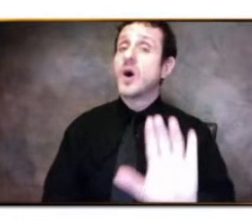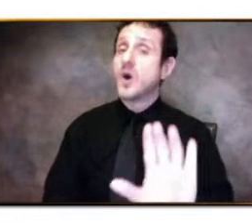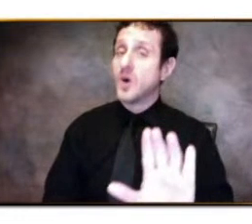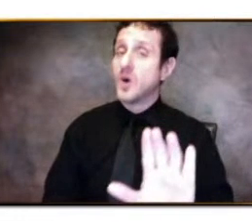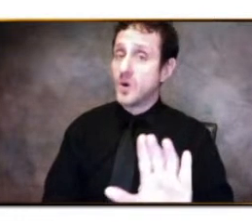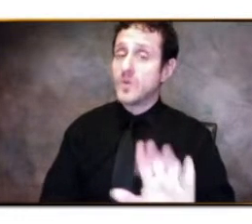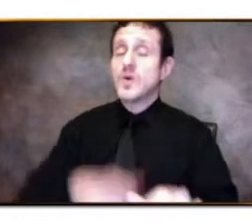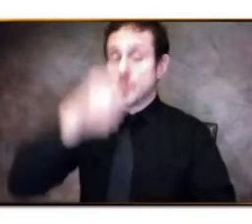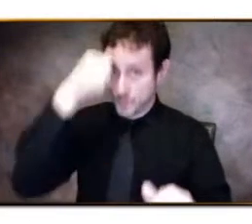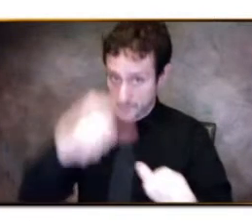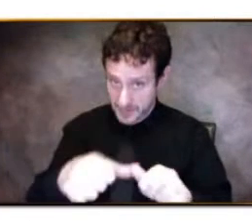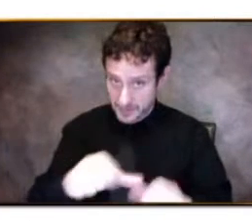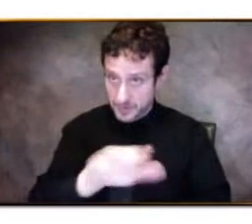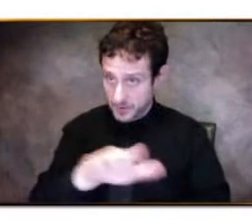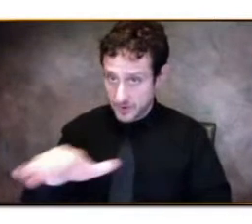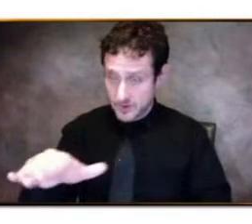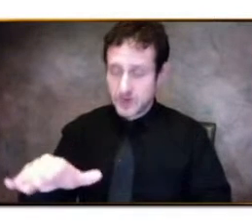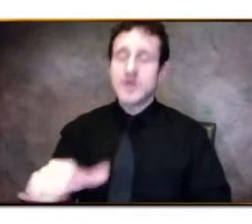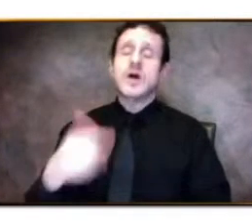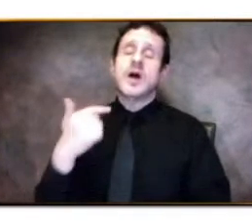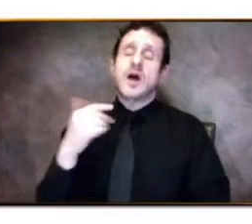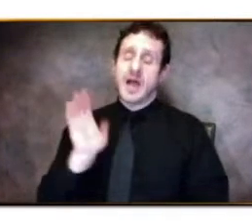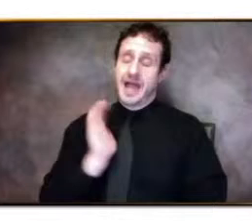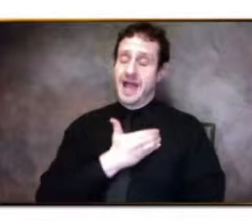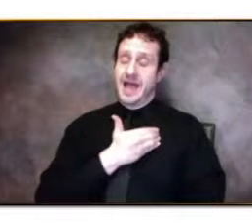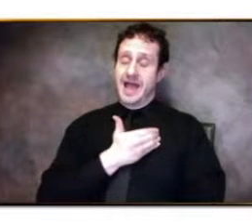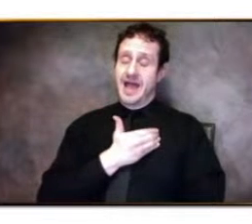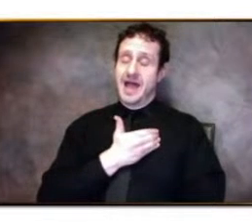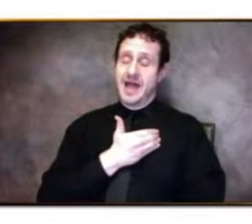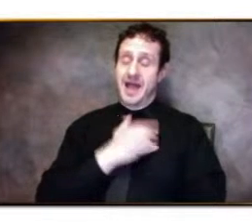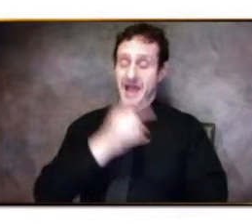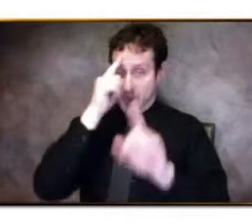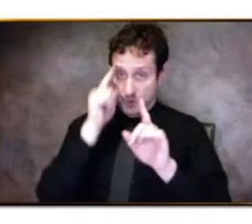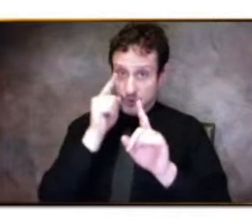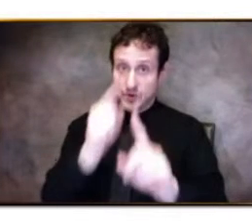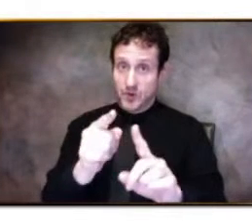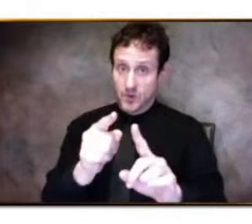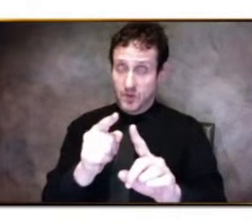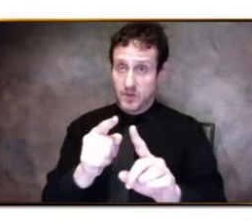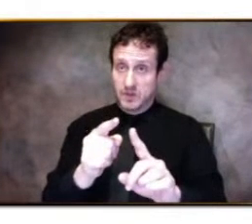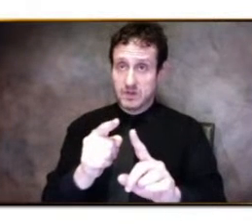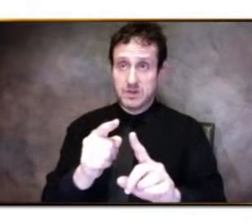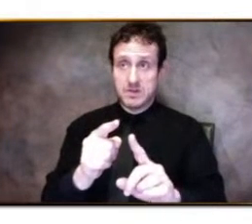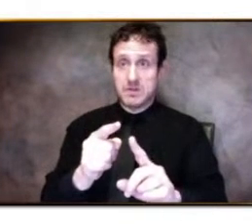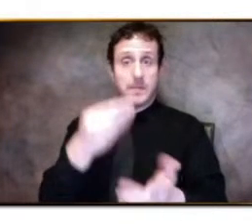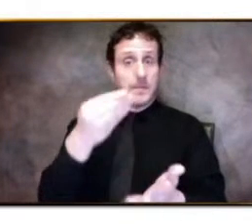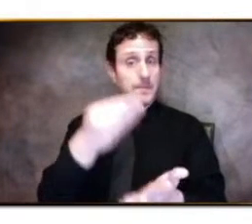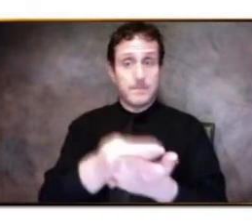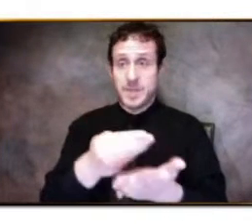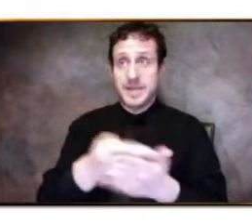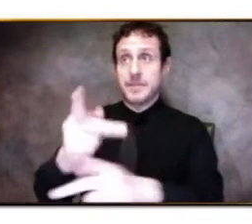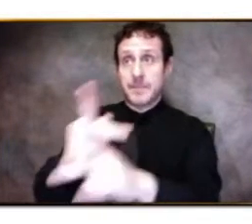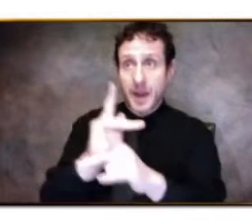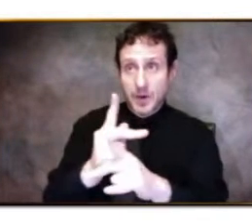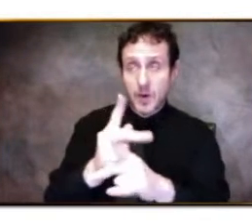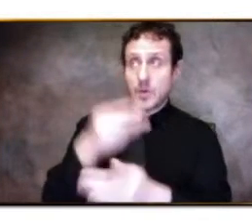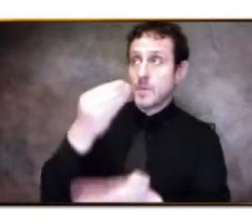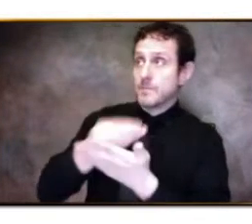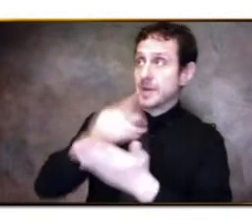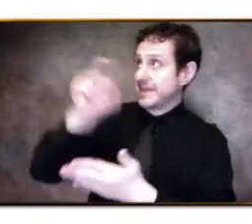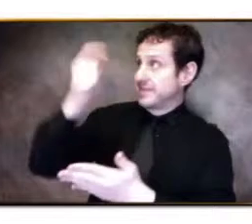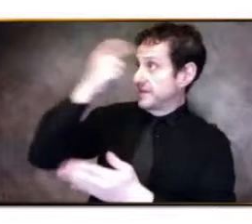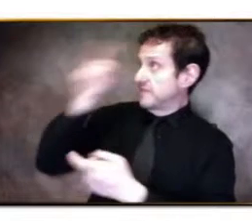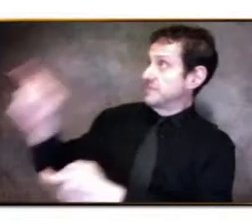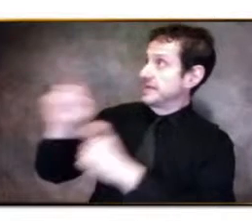everybody, our intention is at our earliest date, whether we receive stimulus or have significant